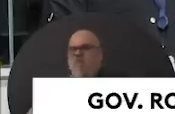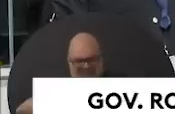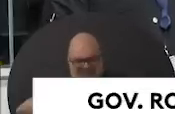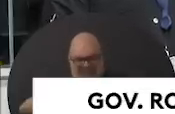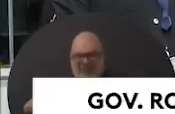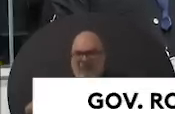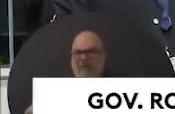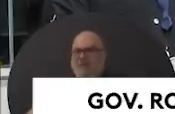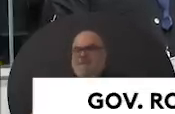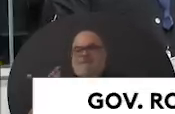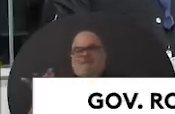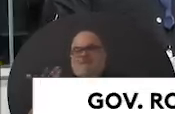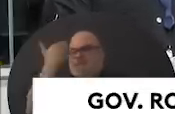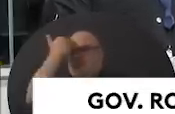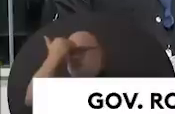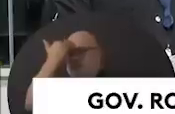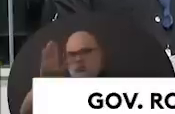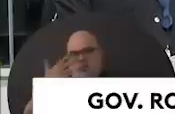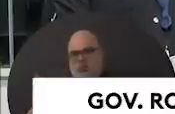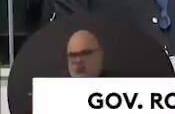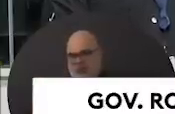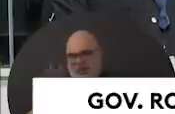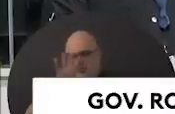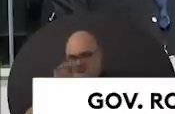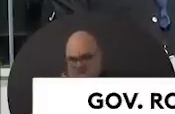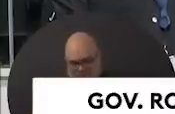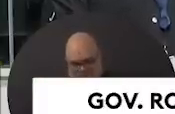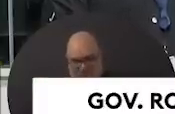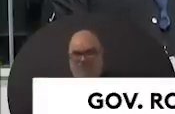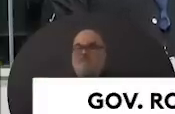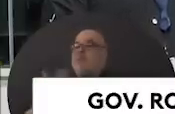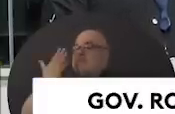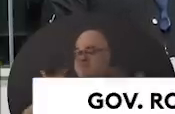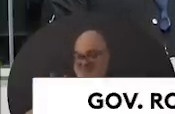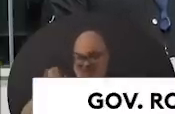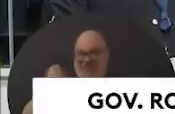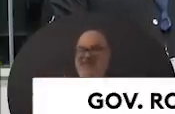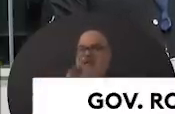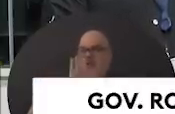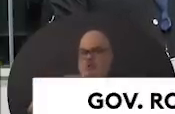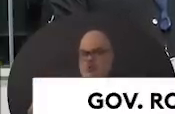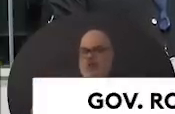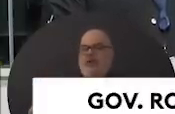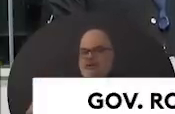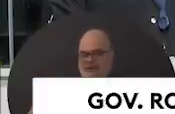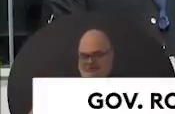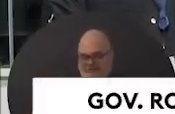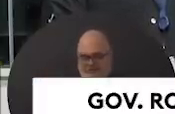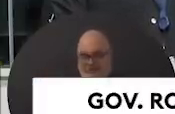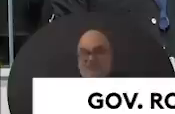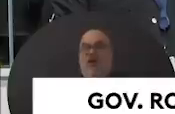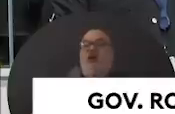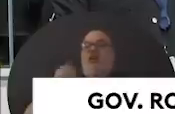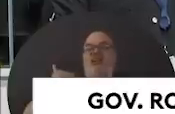the way up to Florida's Gulf Coast, you could potentially see it make landfall in any of those places as of right now. Now, as this